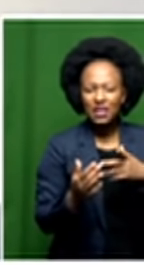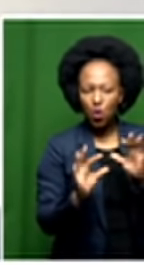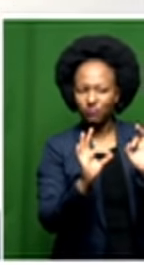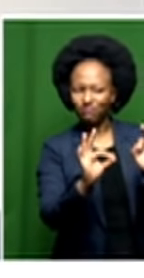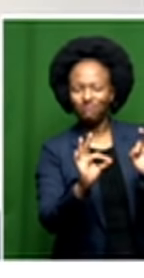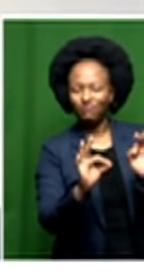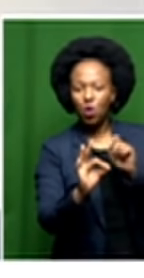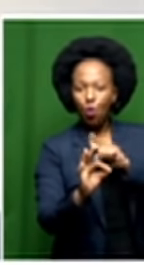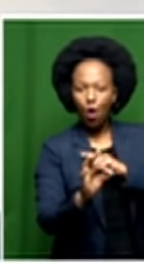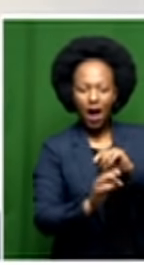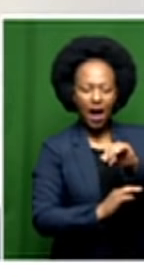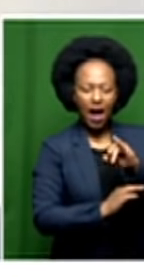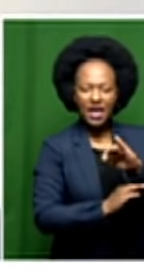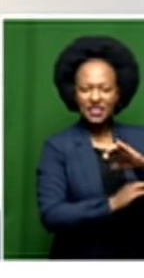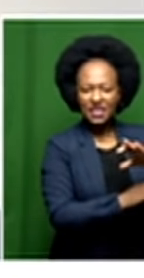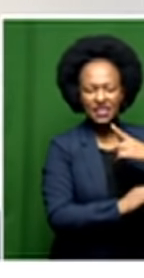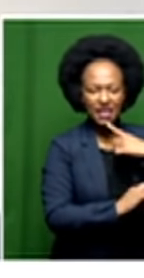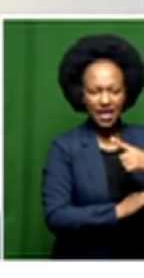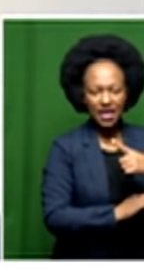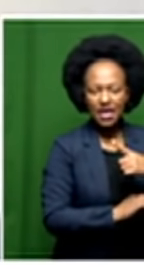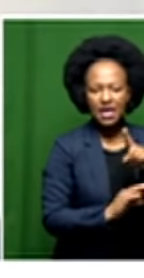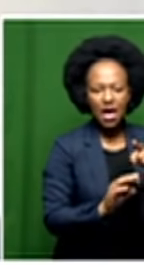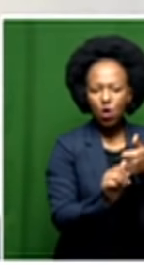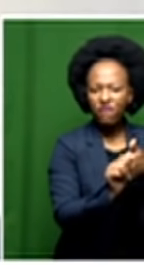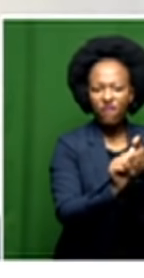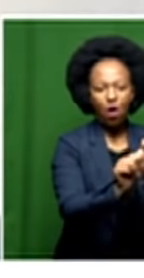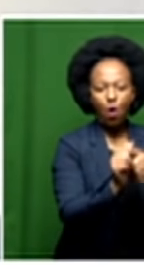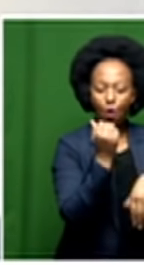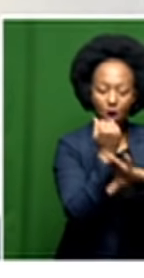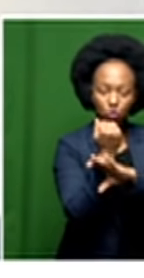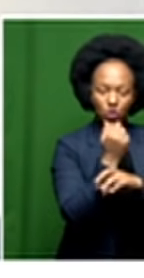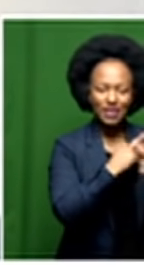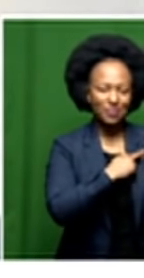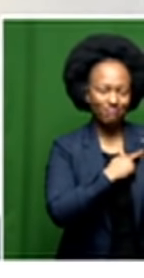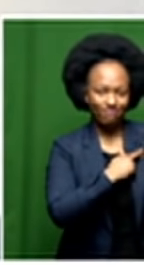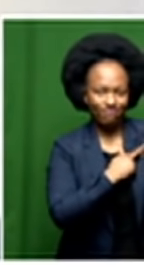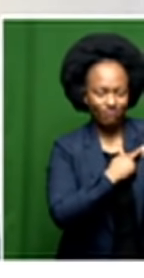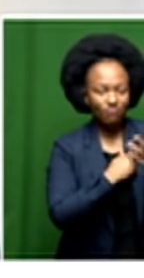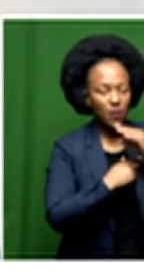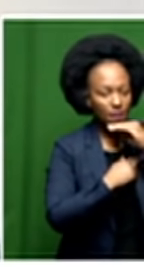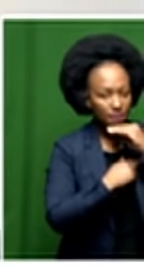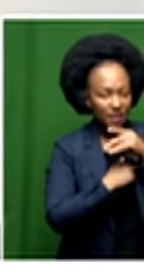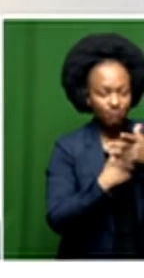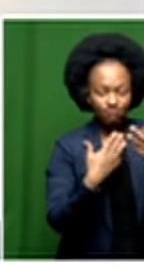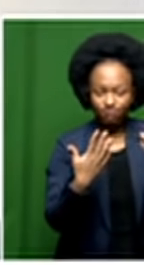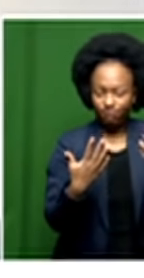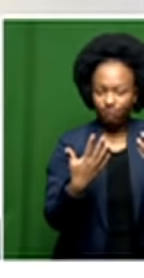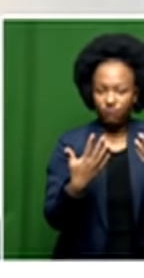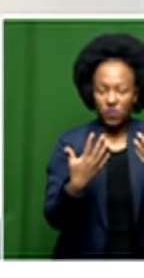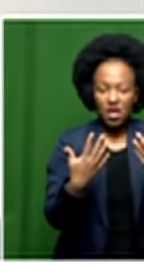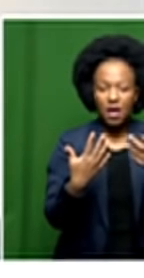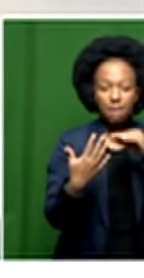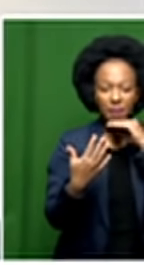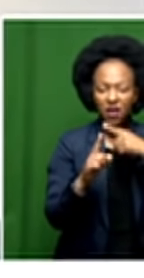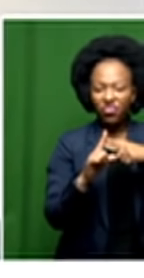because the IEC admits that it will not comply with the constitutional obligation. And if it does so, then there is, in fact, no